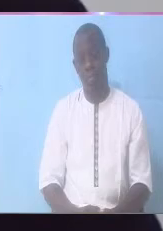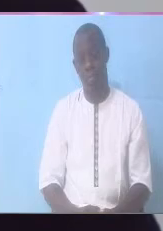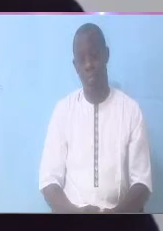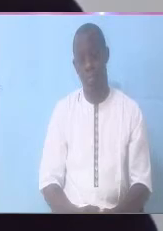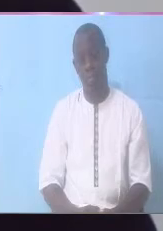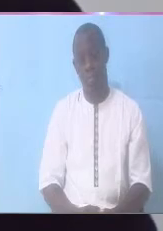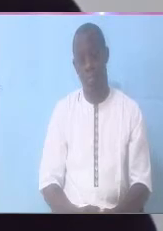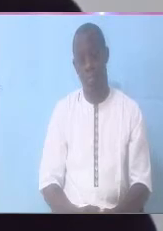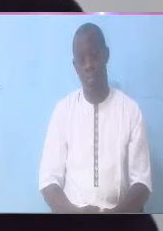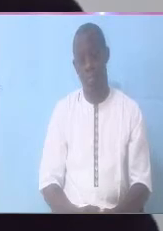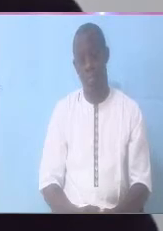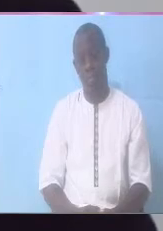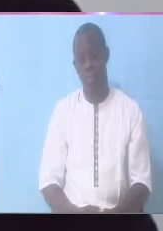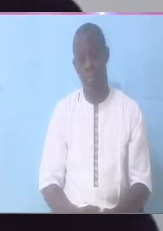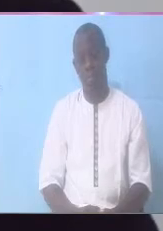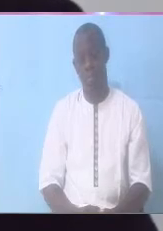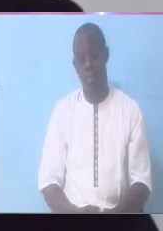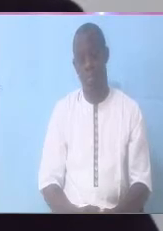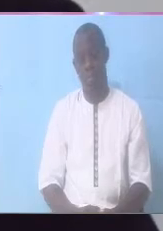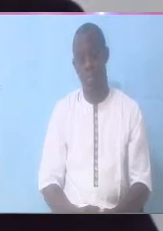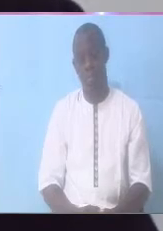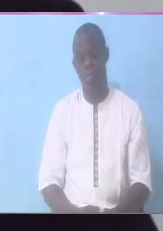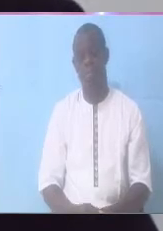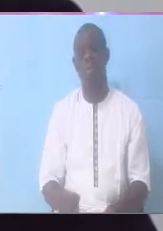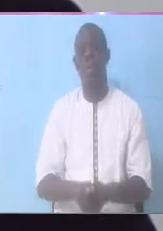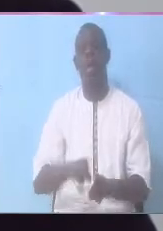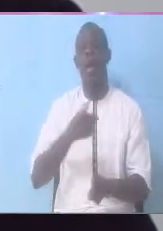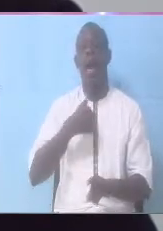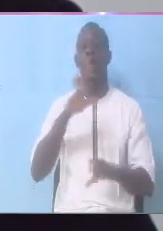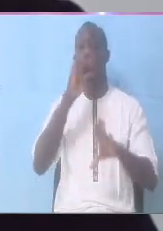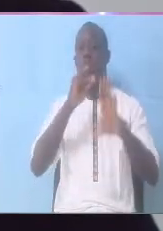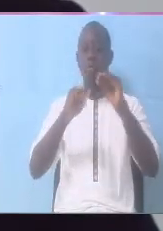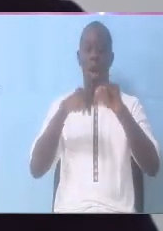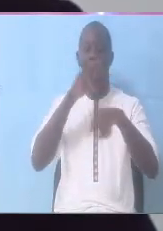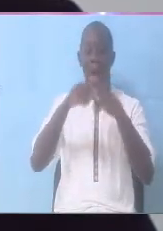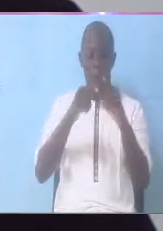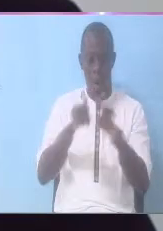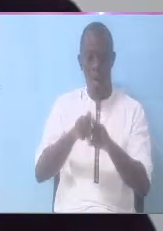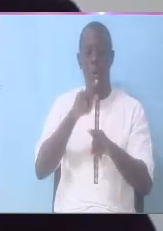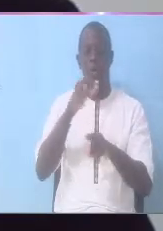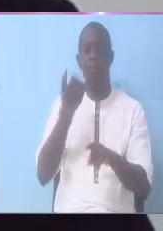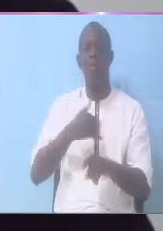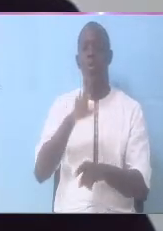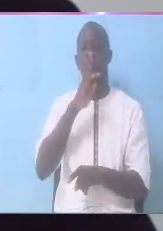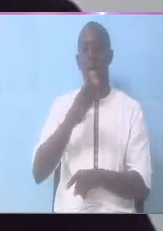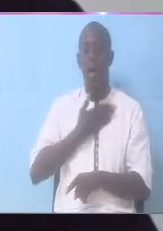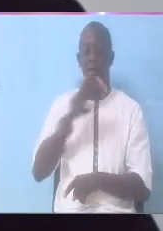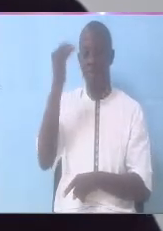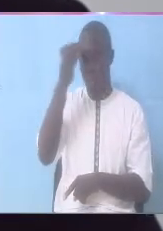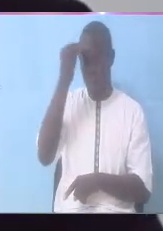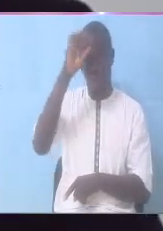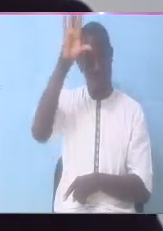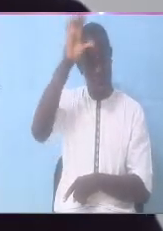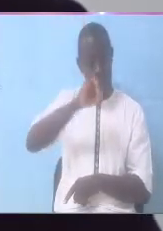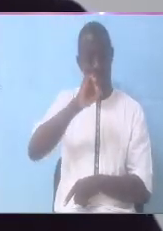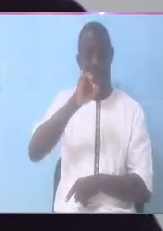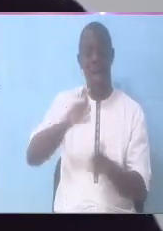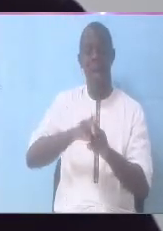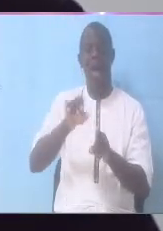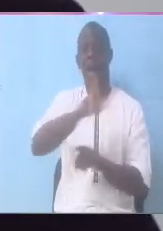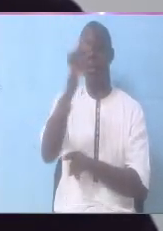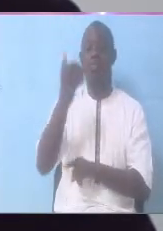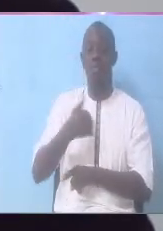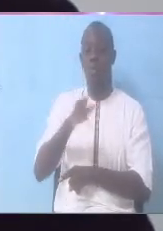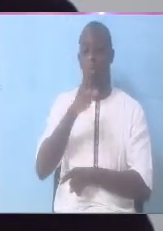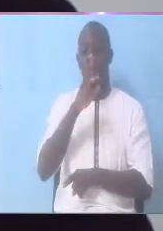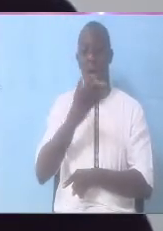am speaking for those who have the knowledge to understand, and then I think I'm speaking to a very